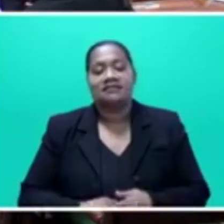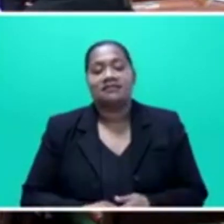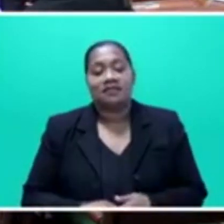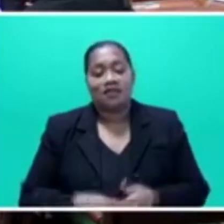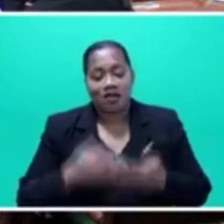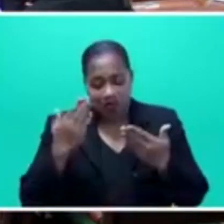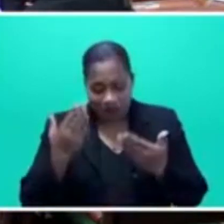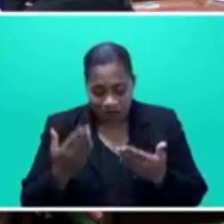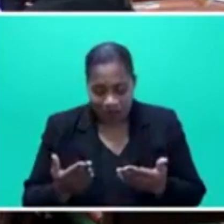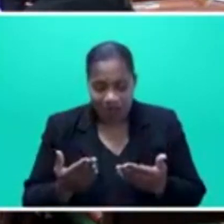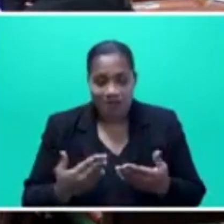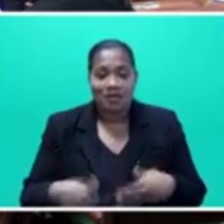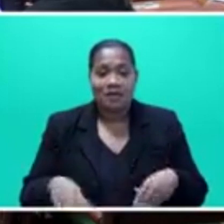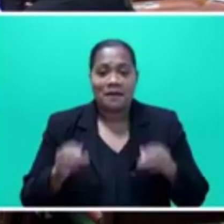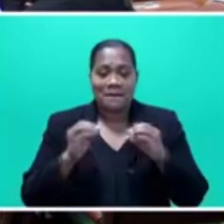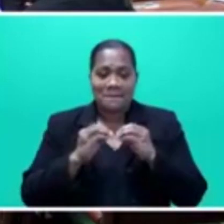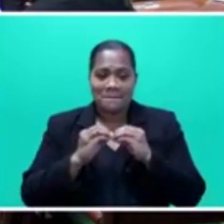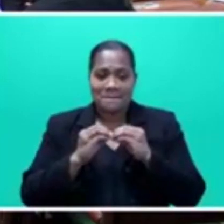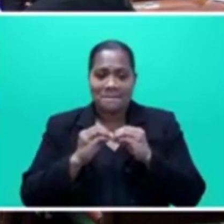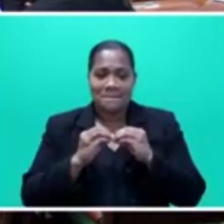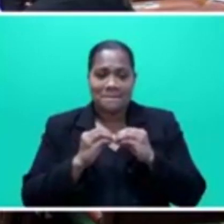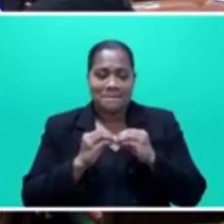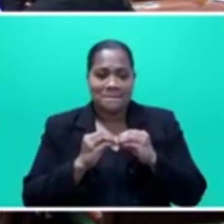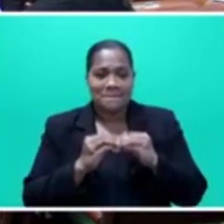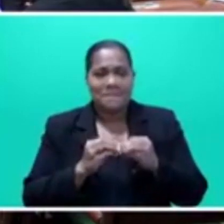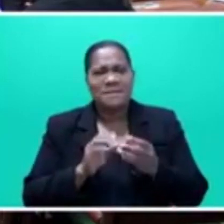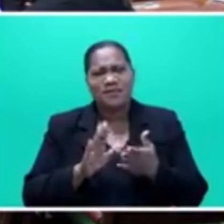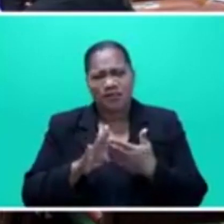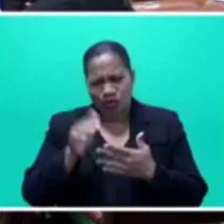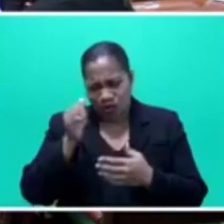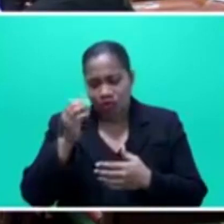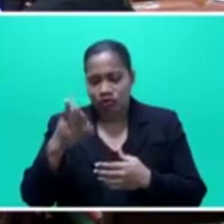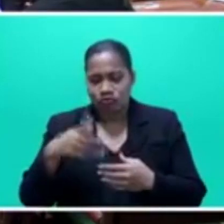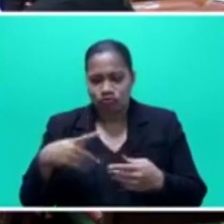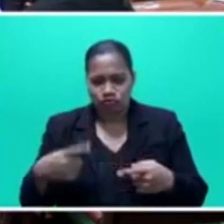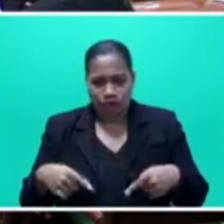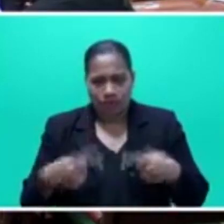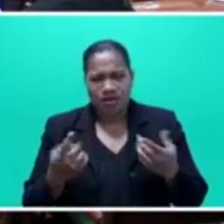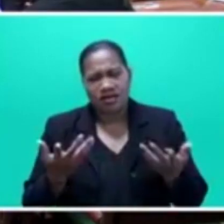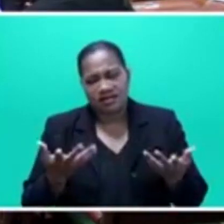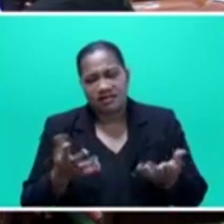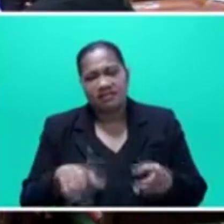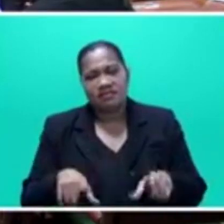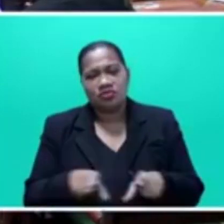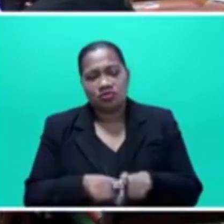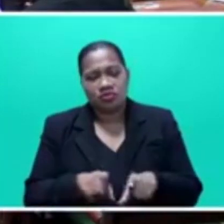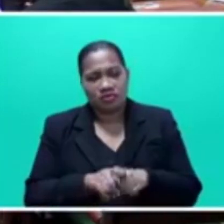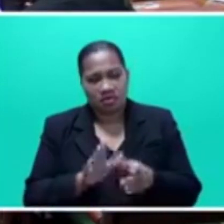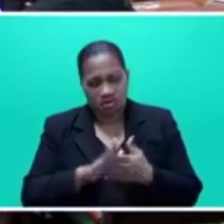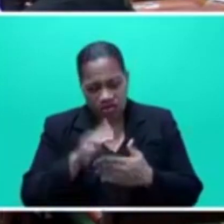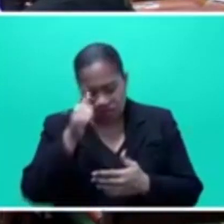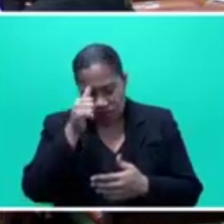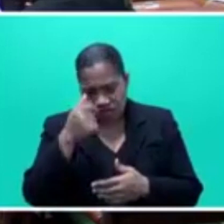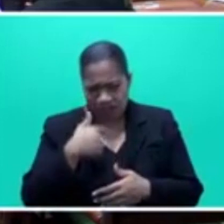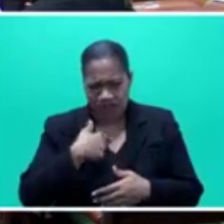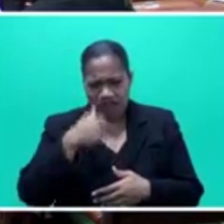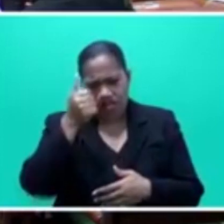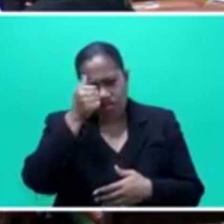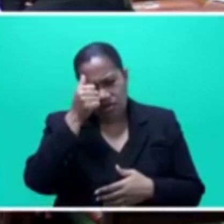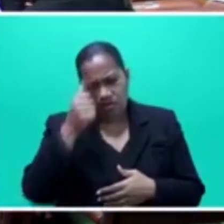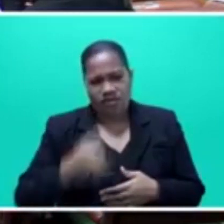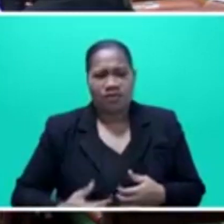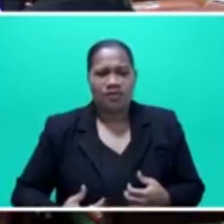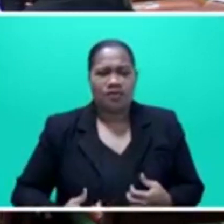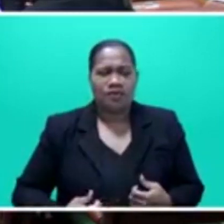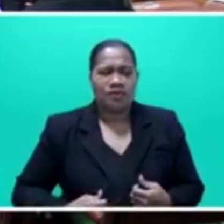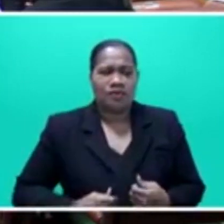Pulanova, it's common knowledge that you opposed it. It's common knowledge. I know. I know.